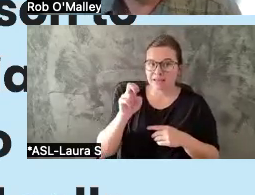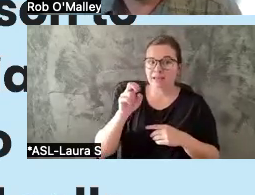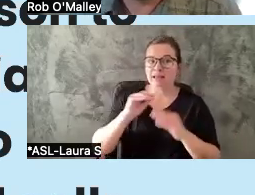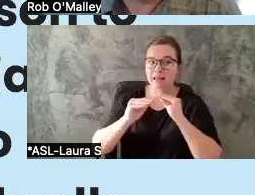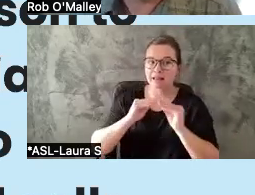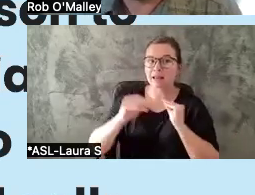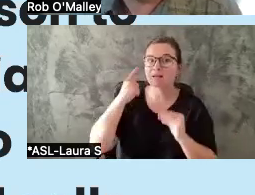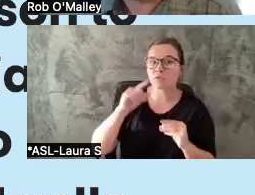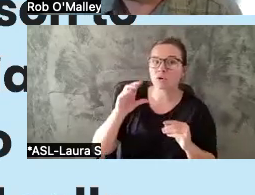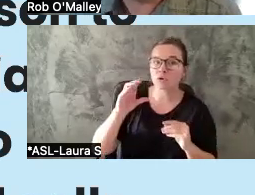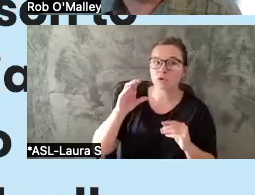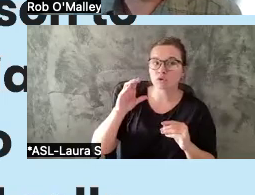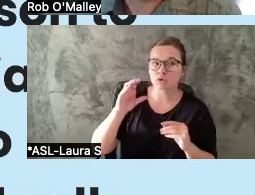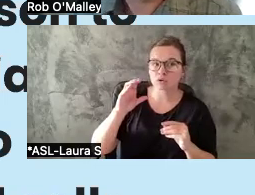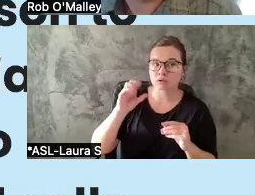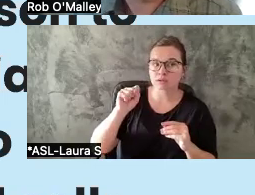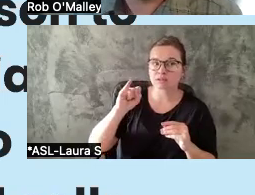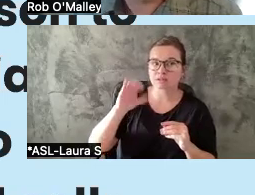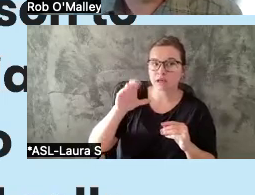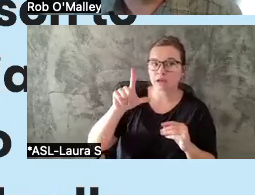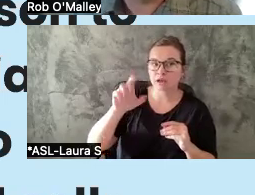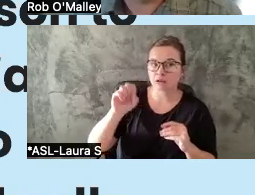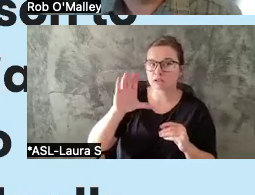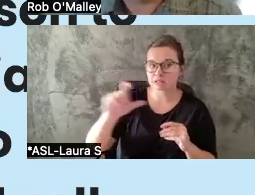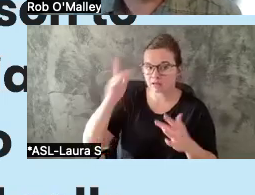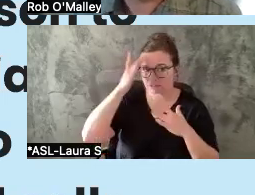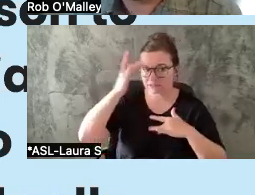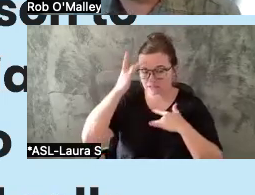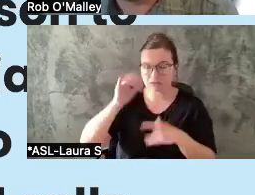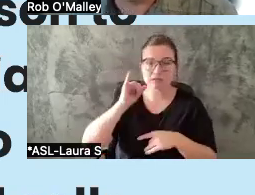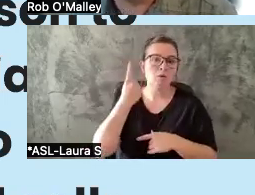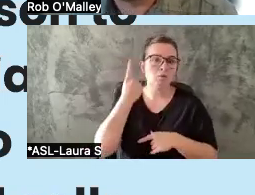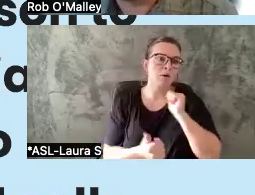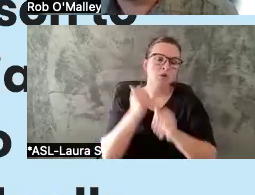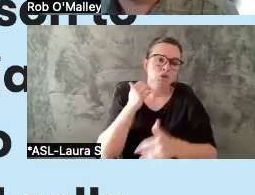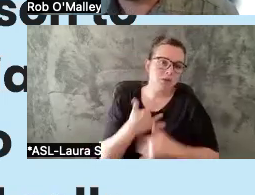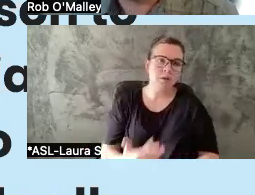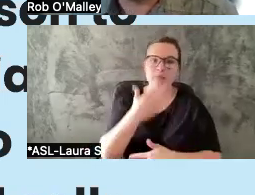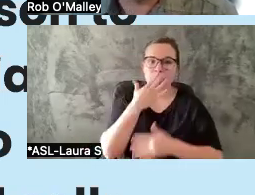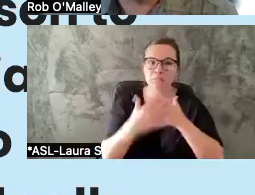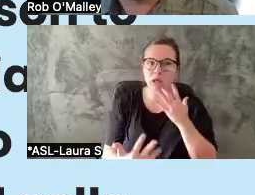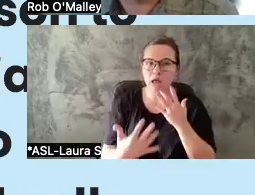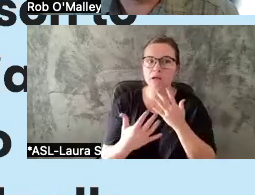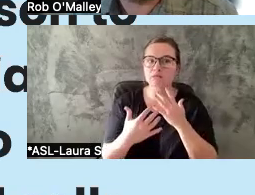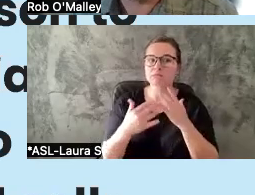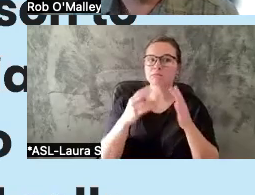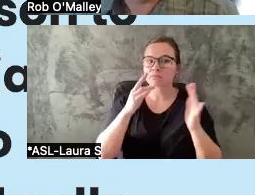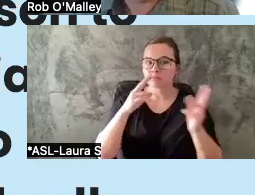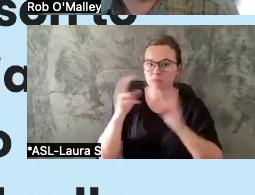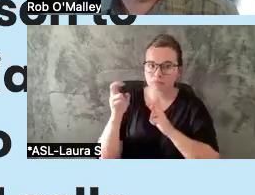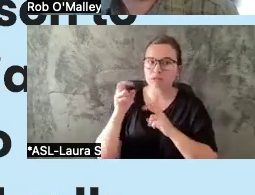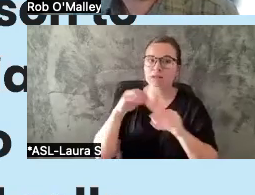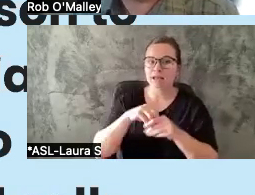disease. You may have heard of sickle cell disease as one of the most common blood conditions in the